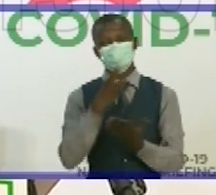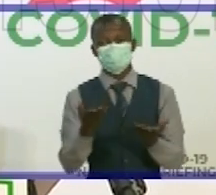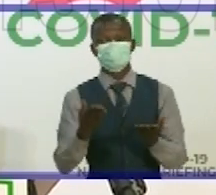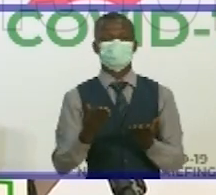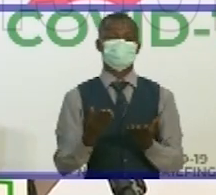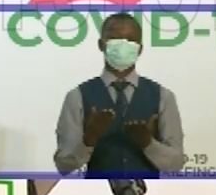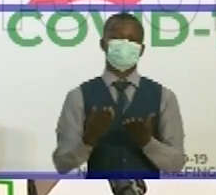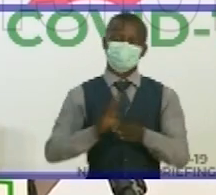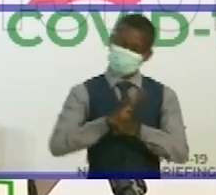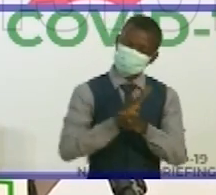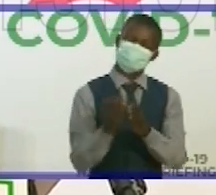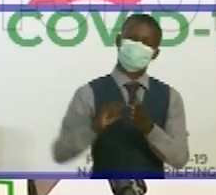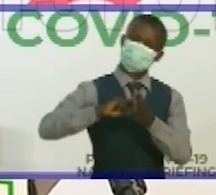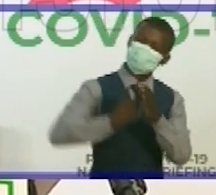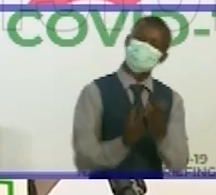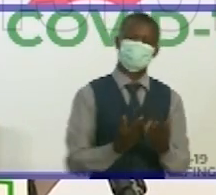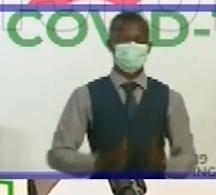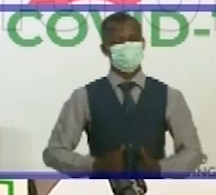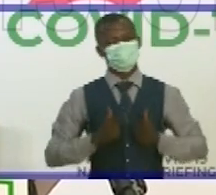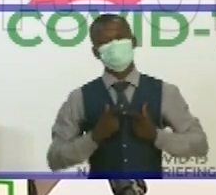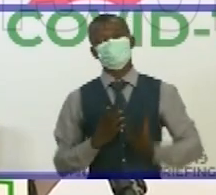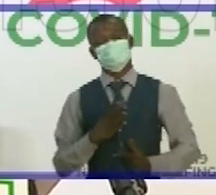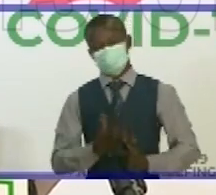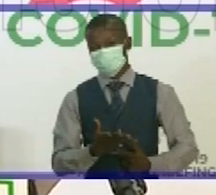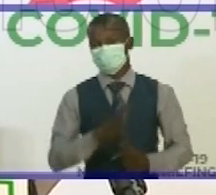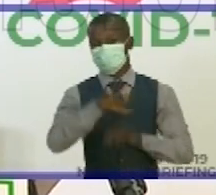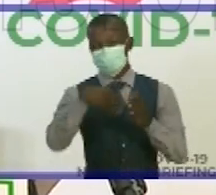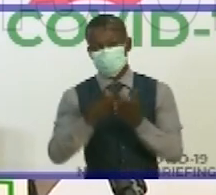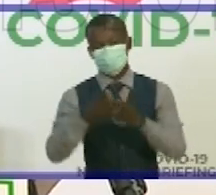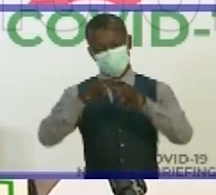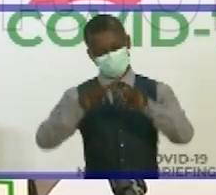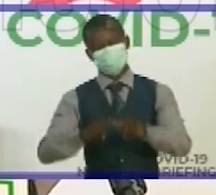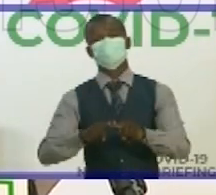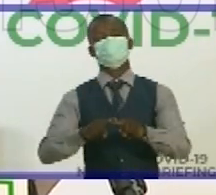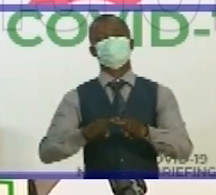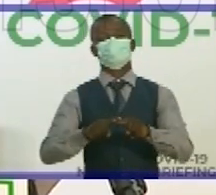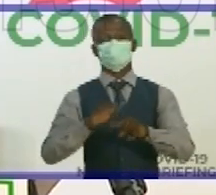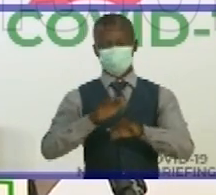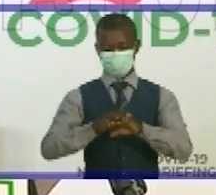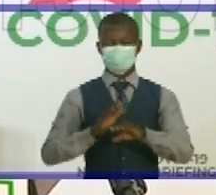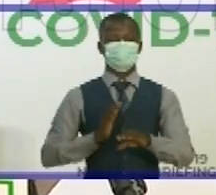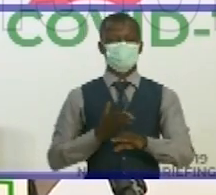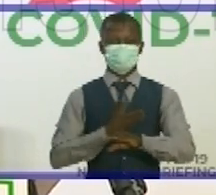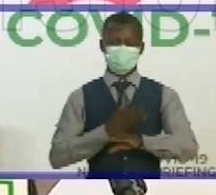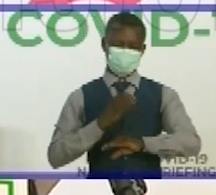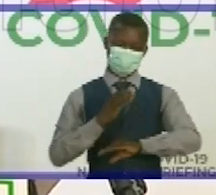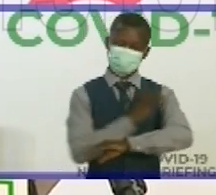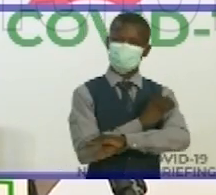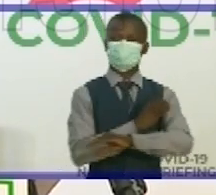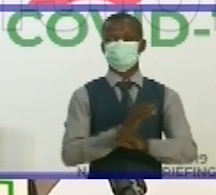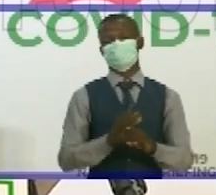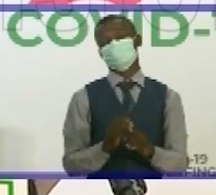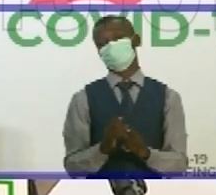comfortably our own life. So everything about this disease is ultimately dependent on our ability to gain insights into